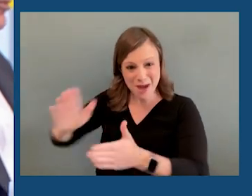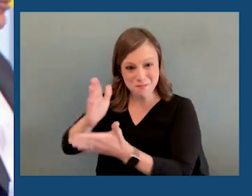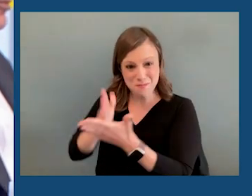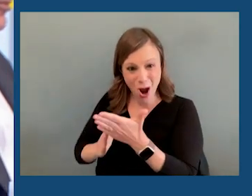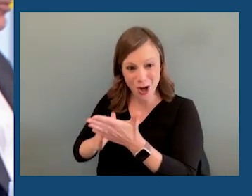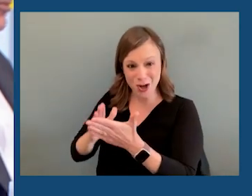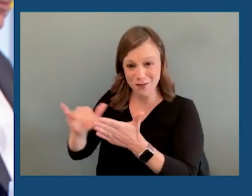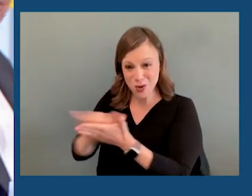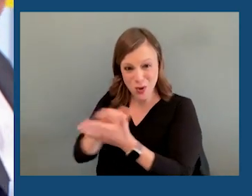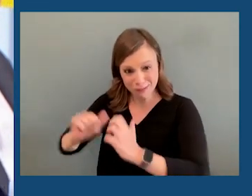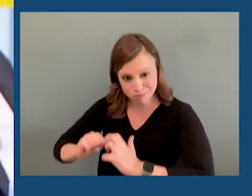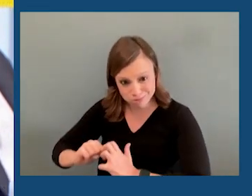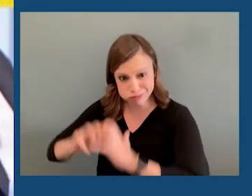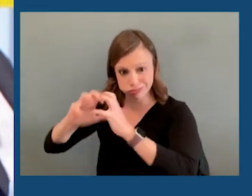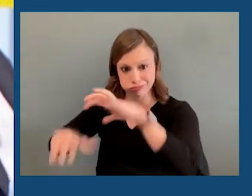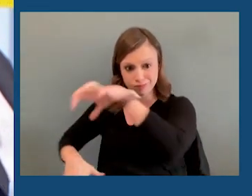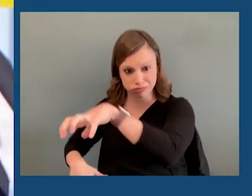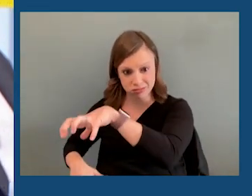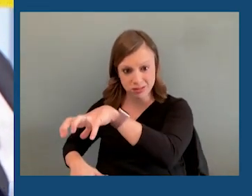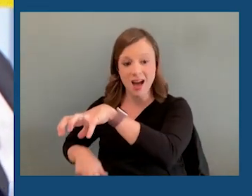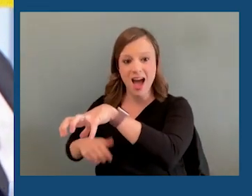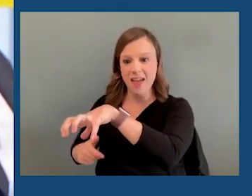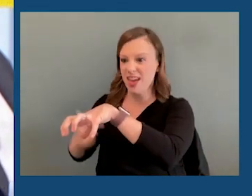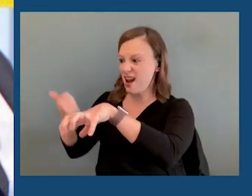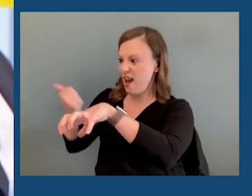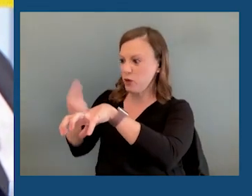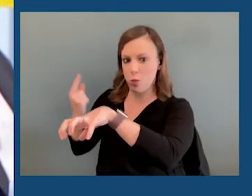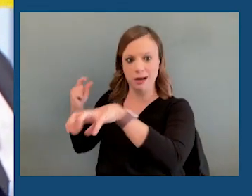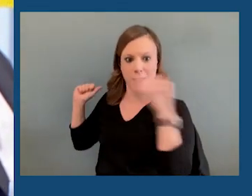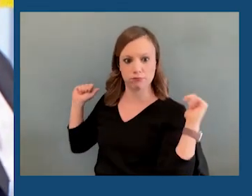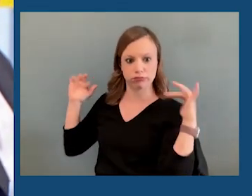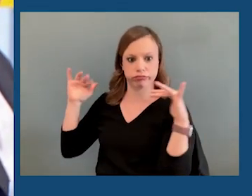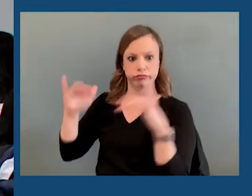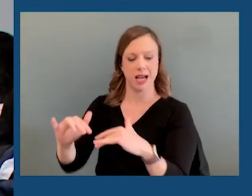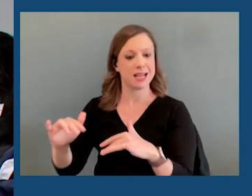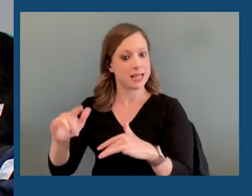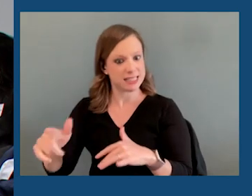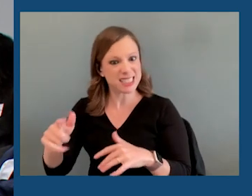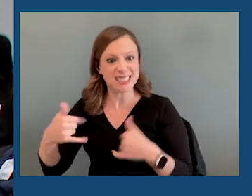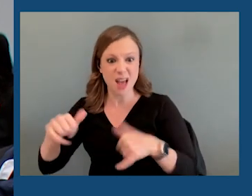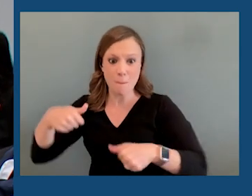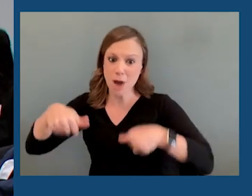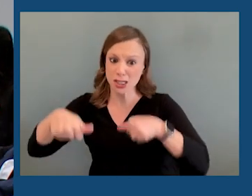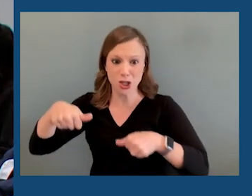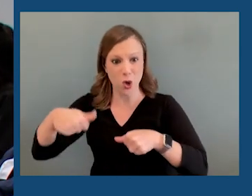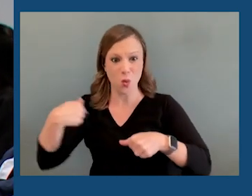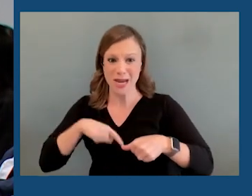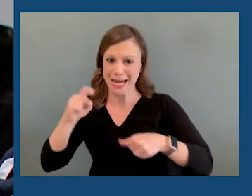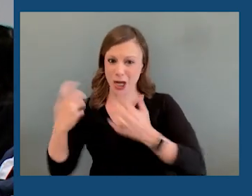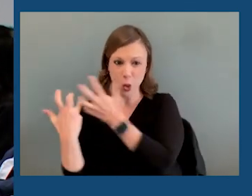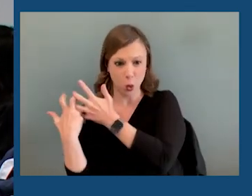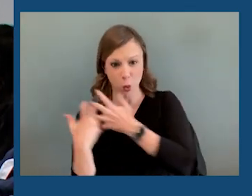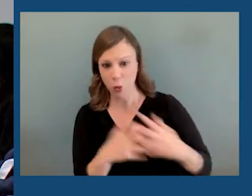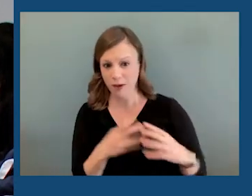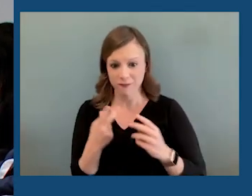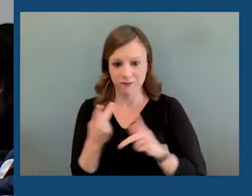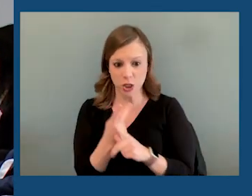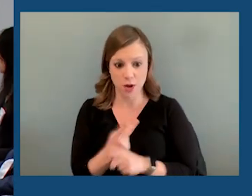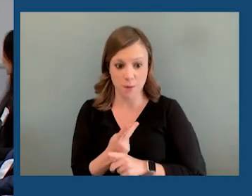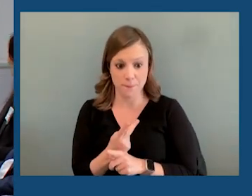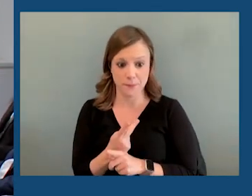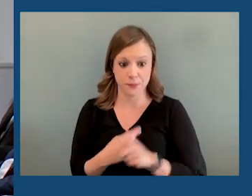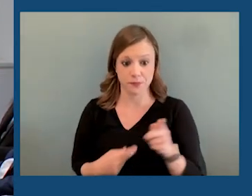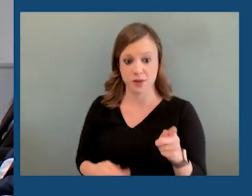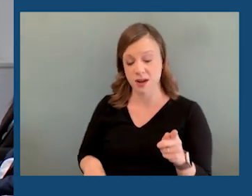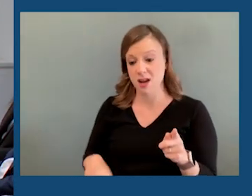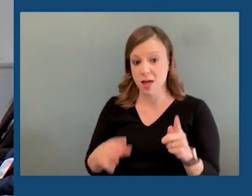opportunity. It's a big puzzle, and we look forward to solving it together. I'm so excited about that part. We've spent so much time in the tech sector